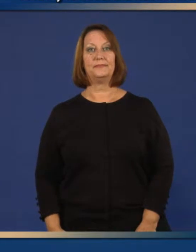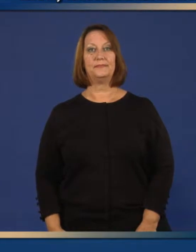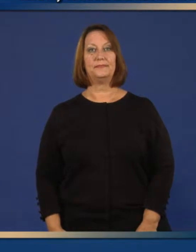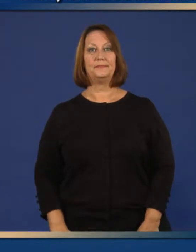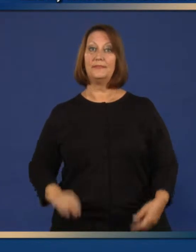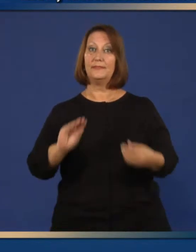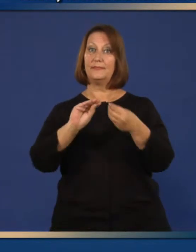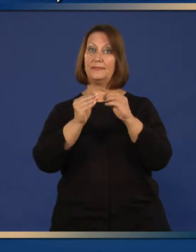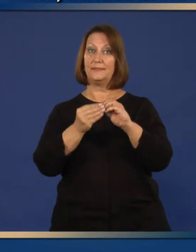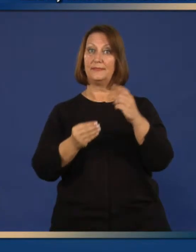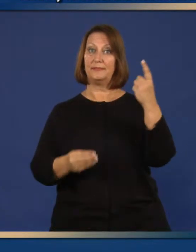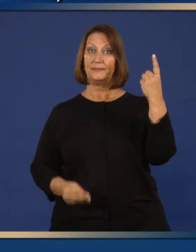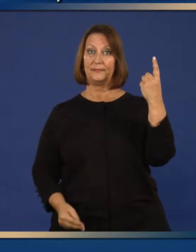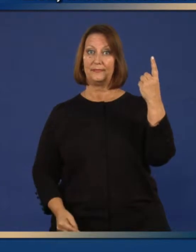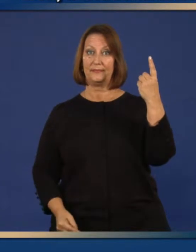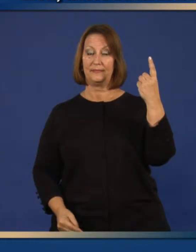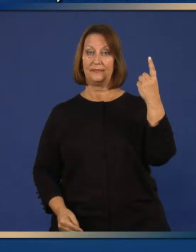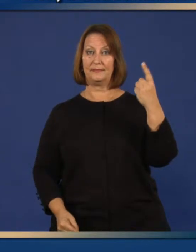1.